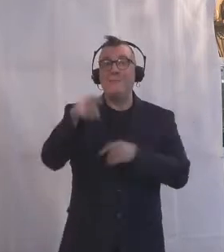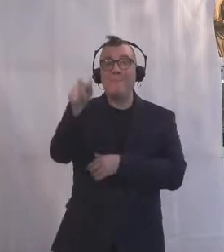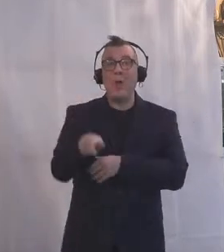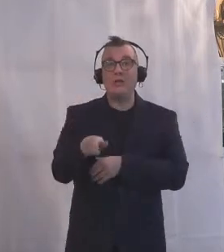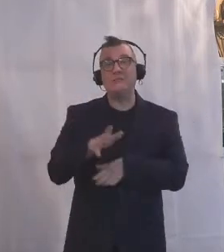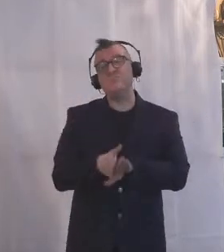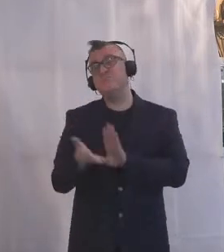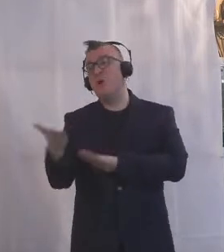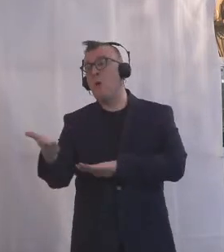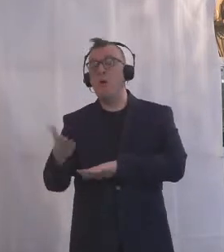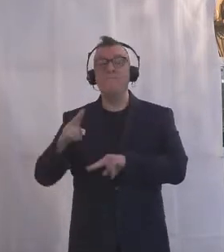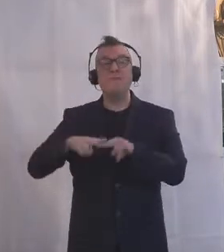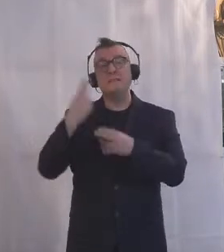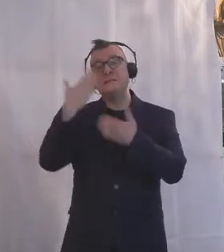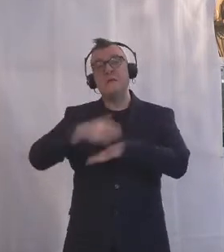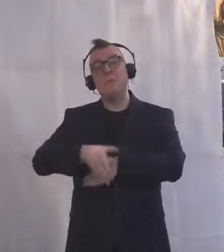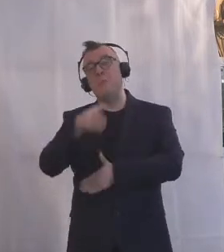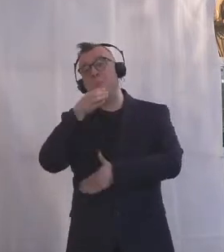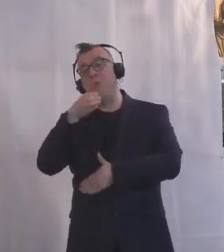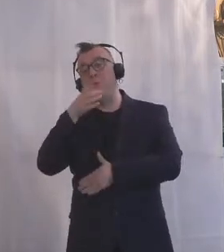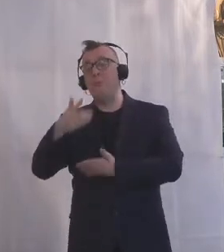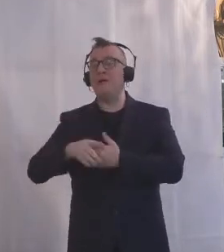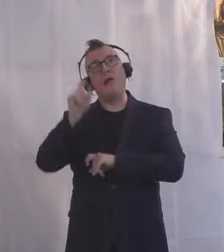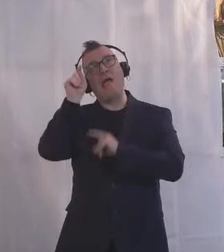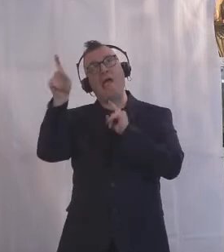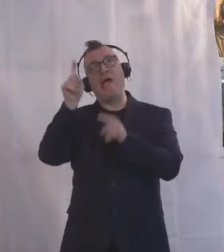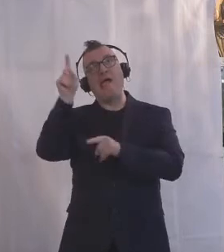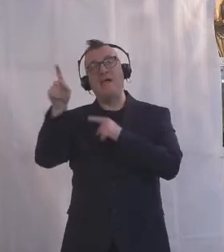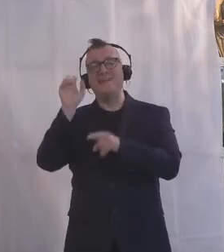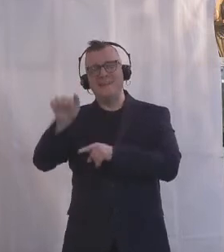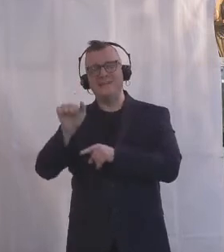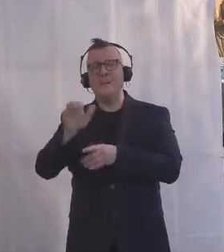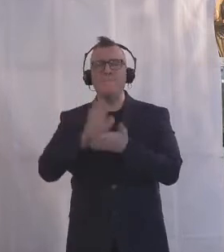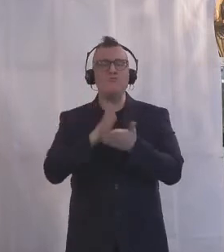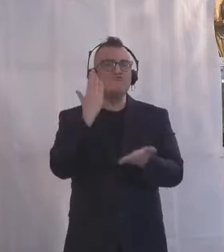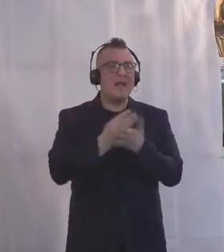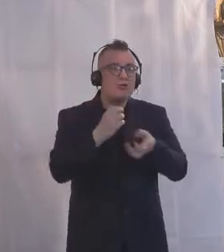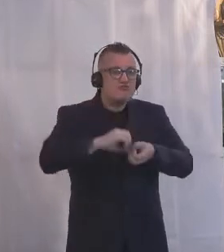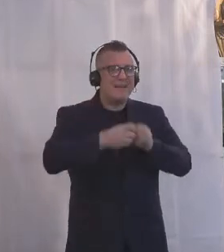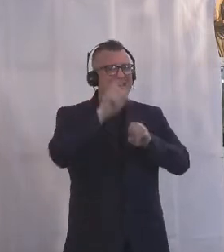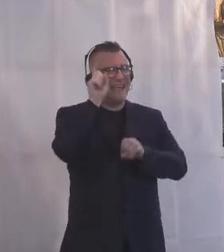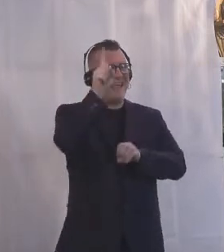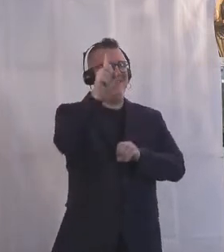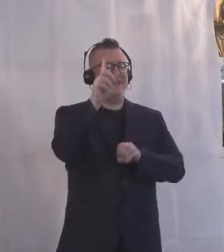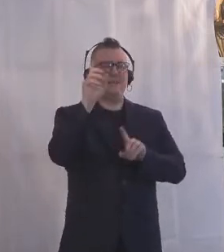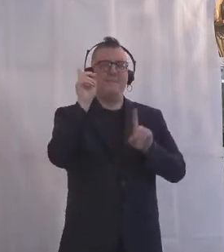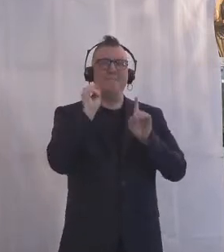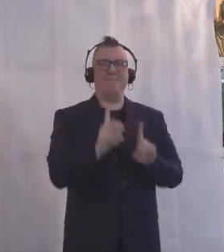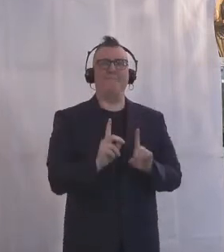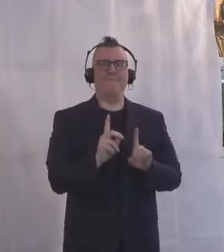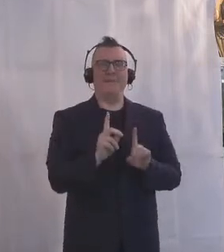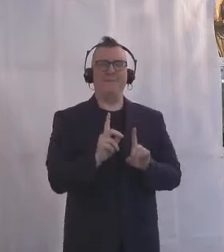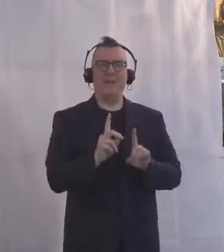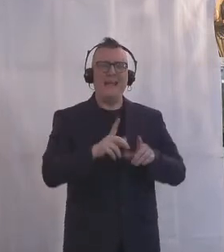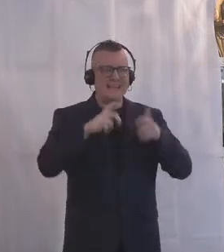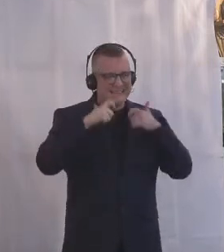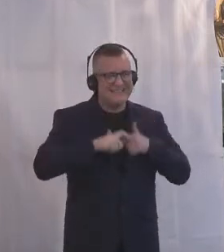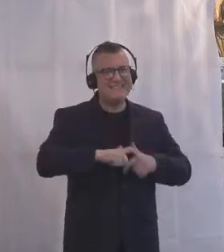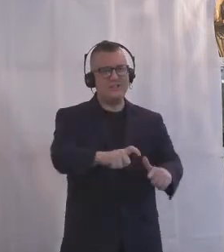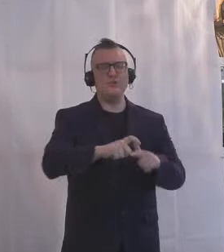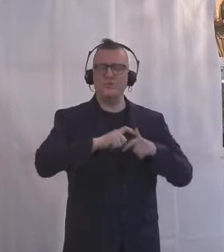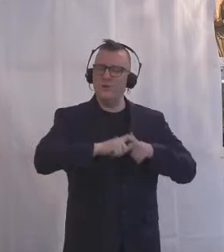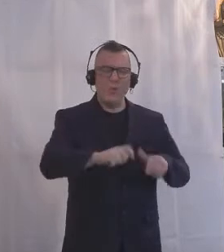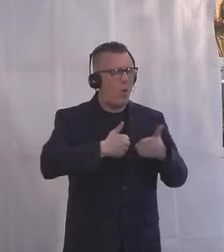up with their ideas. But innovators are the people that actually continuously, relentlessly, 4 o'clock